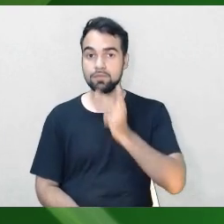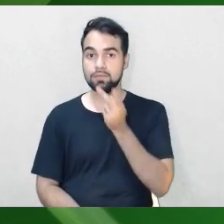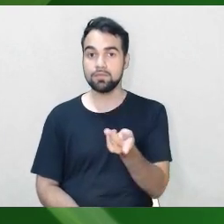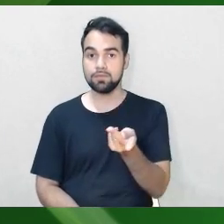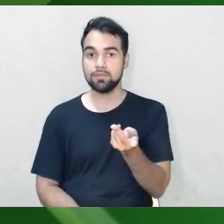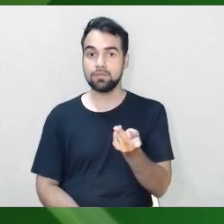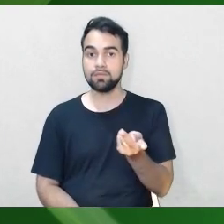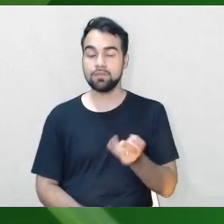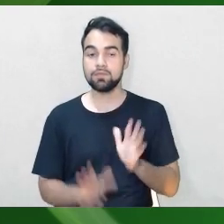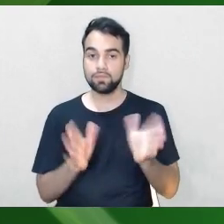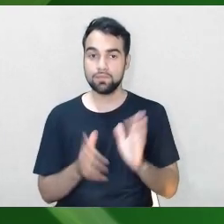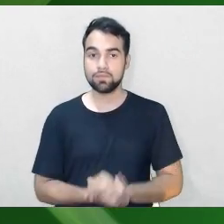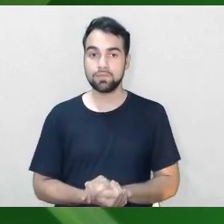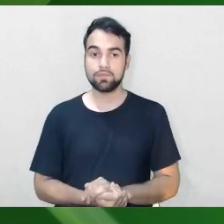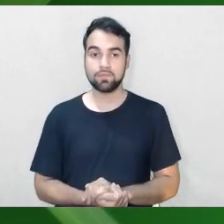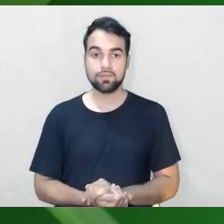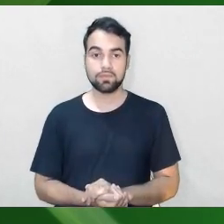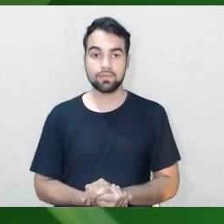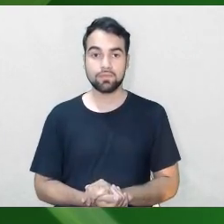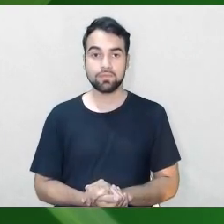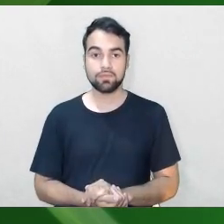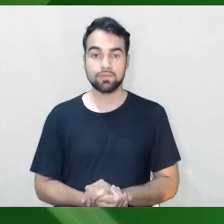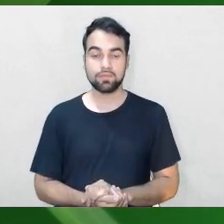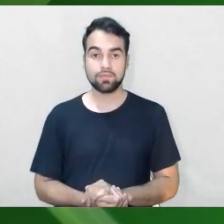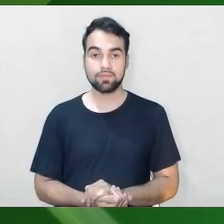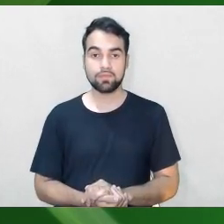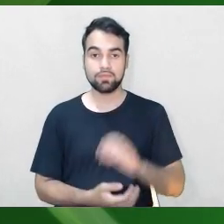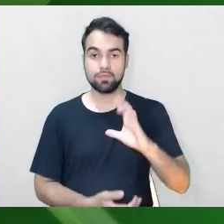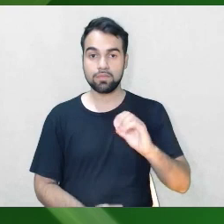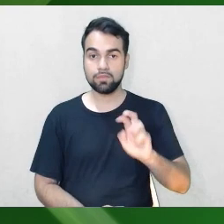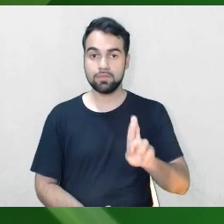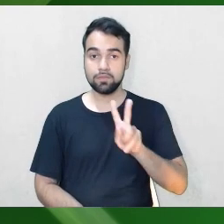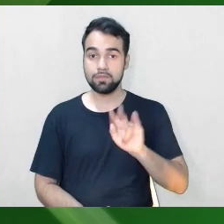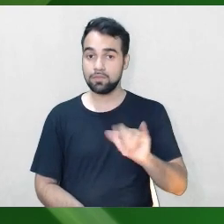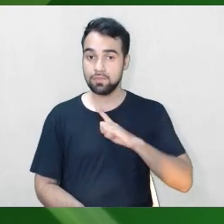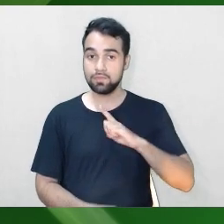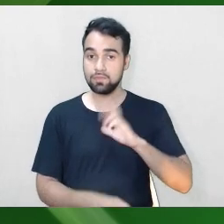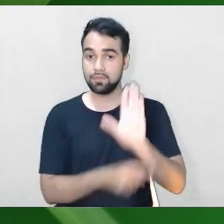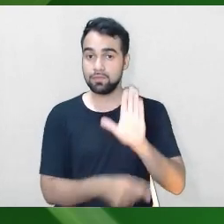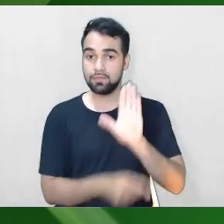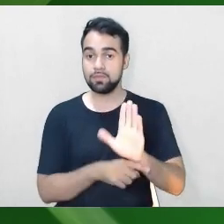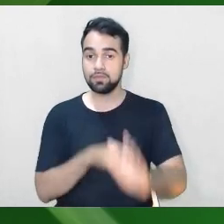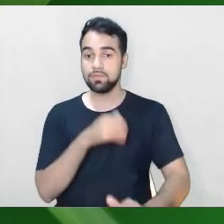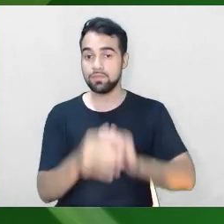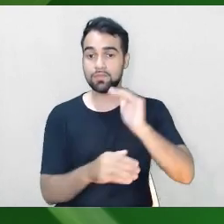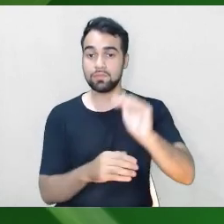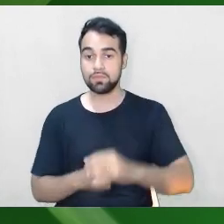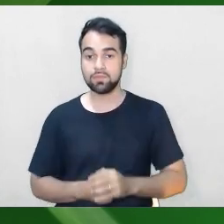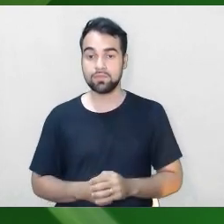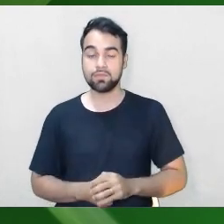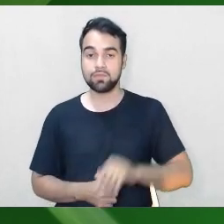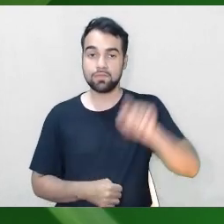is important when it's going to be the core, AOI, it's going